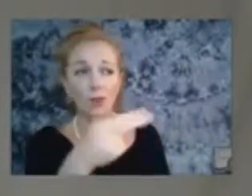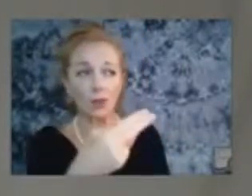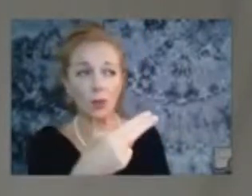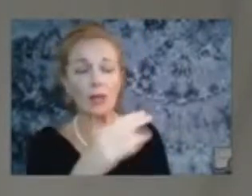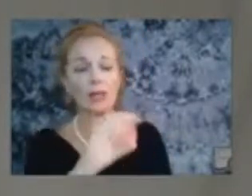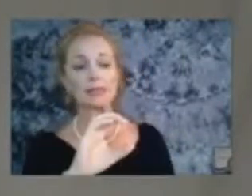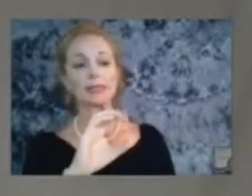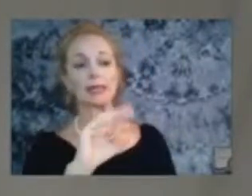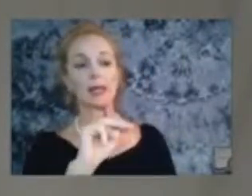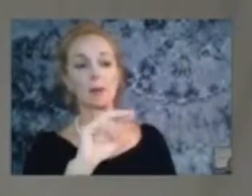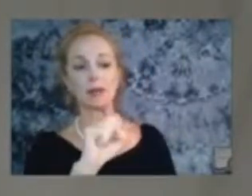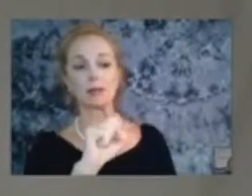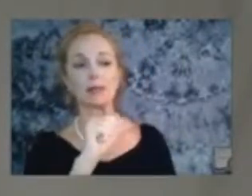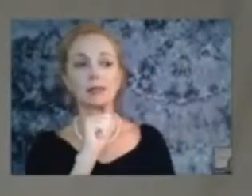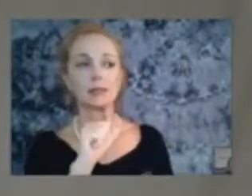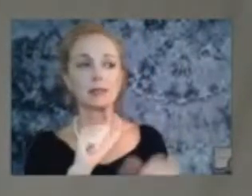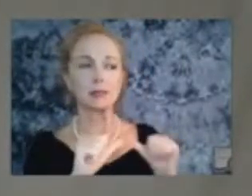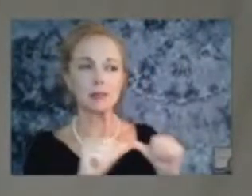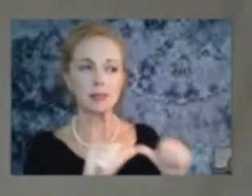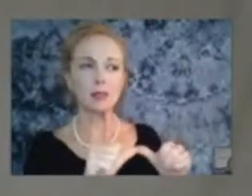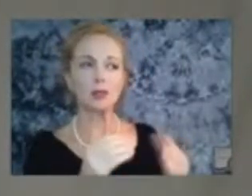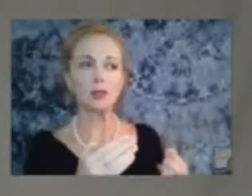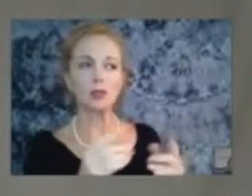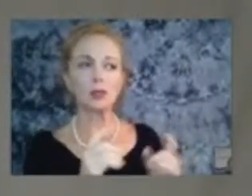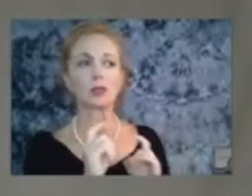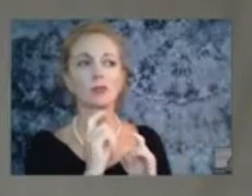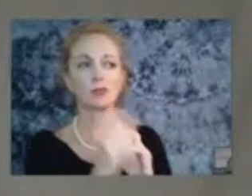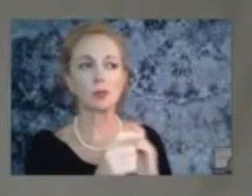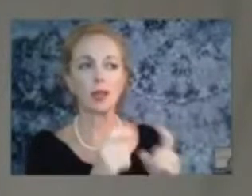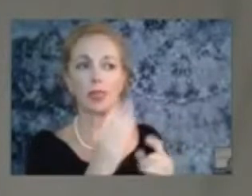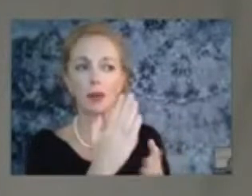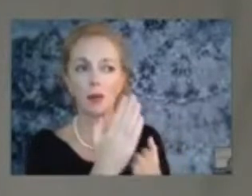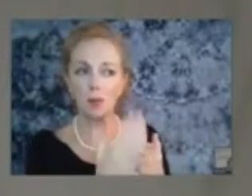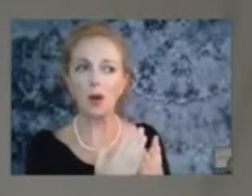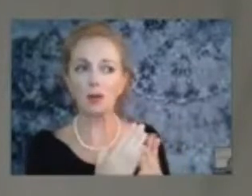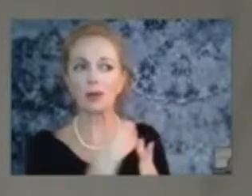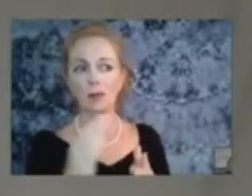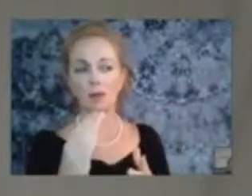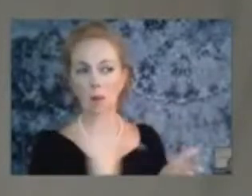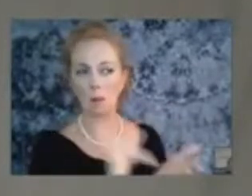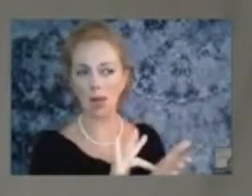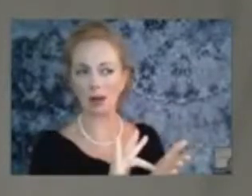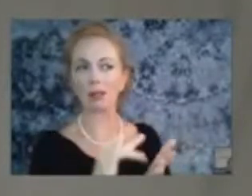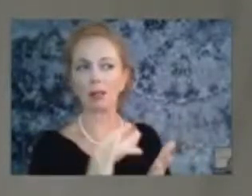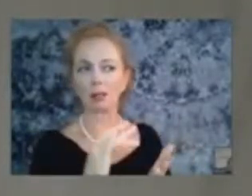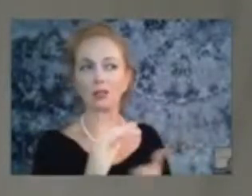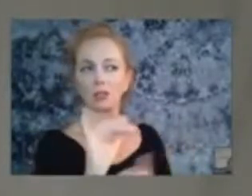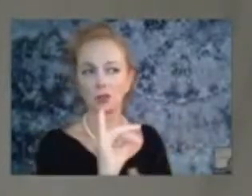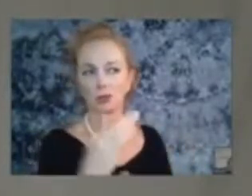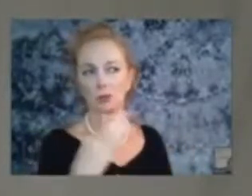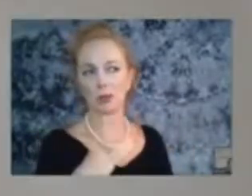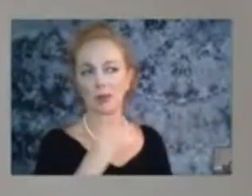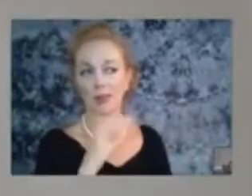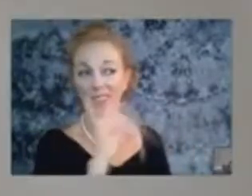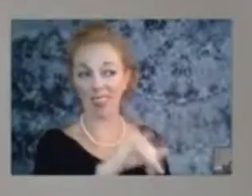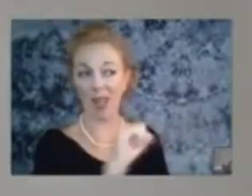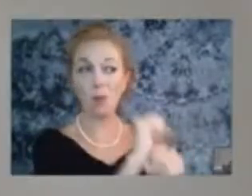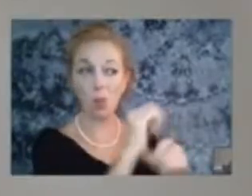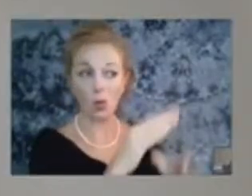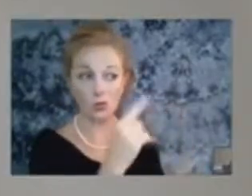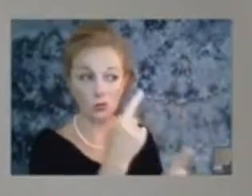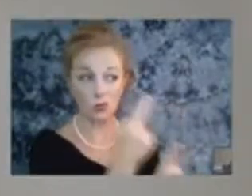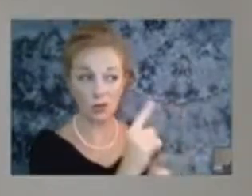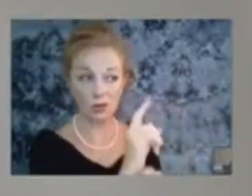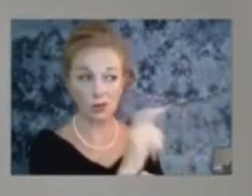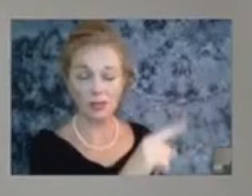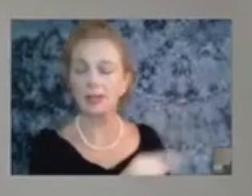part to the medical insurance benefits for that employee. Yes, so organizations actually have a choice following the first